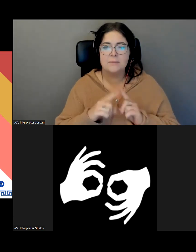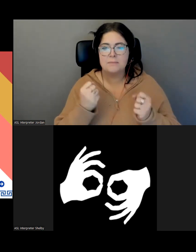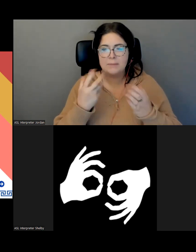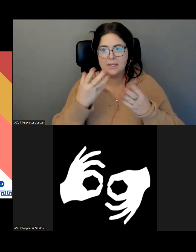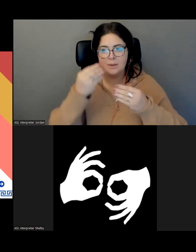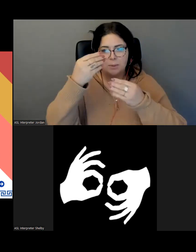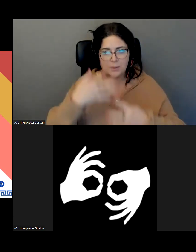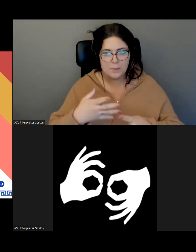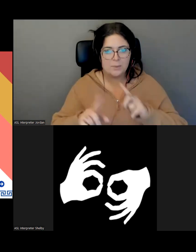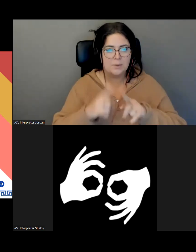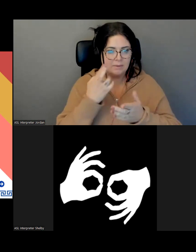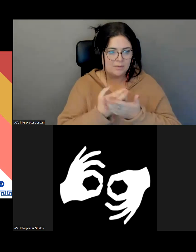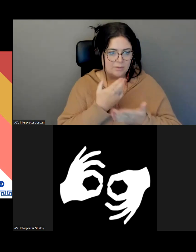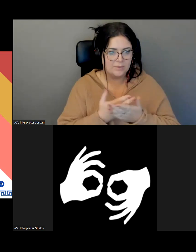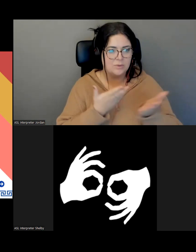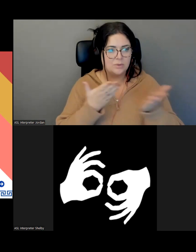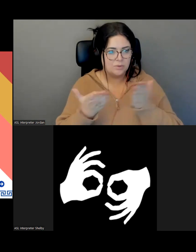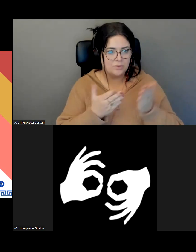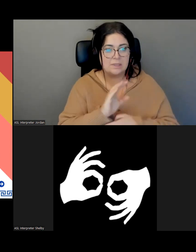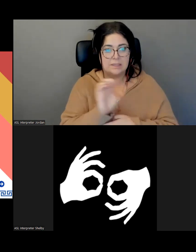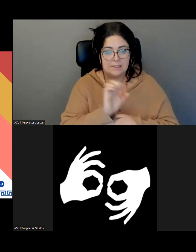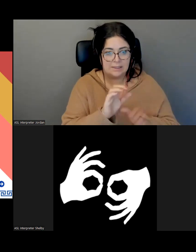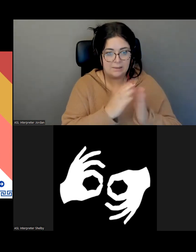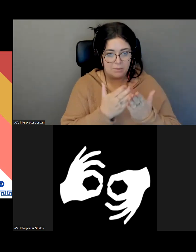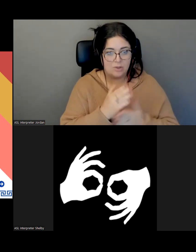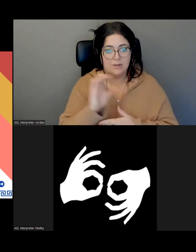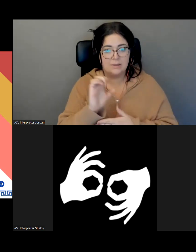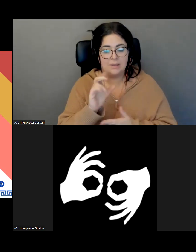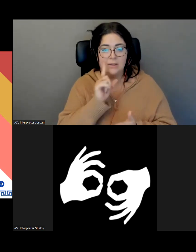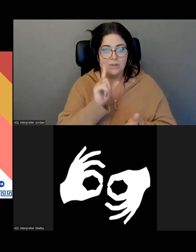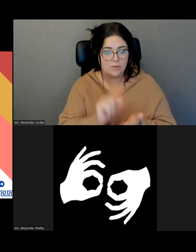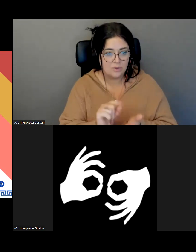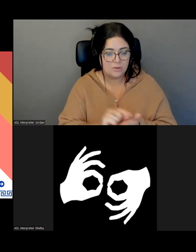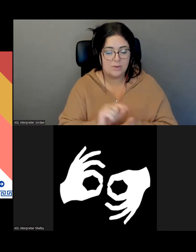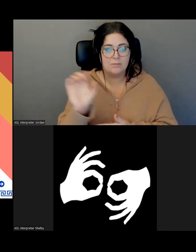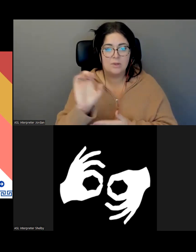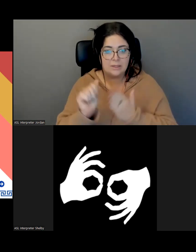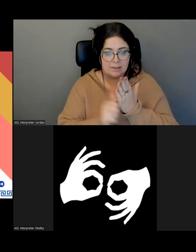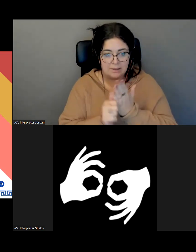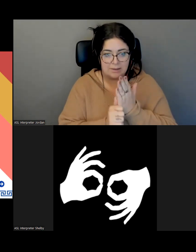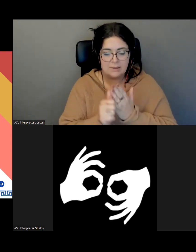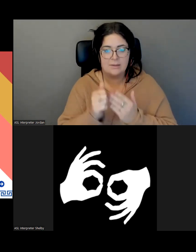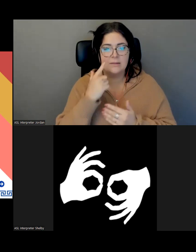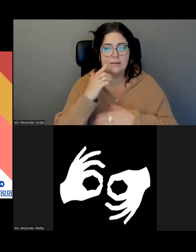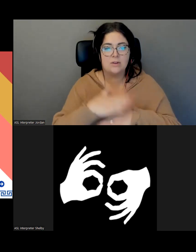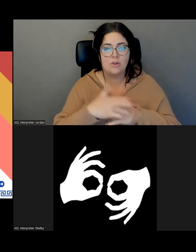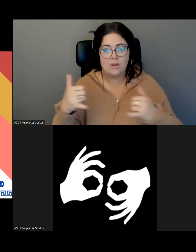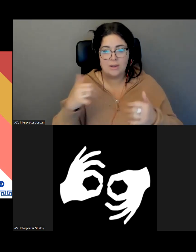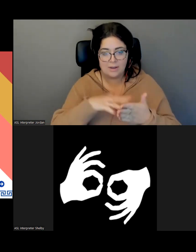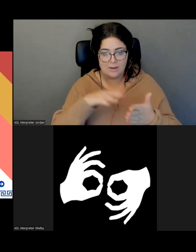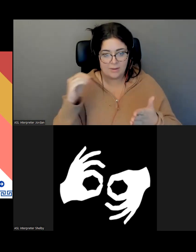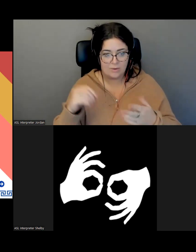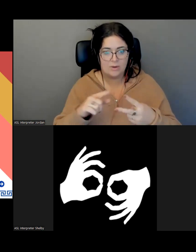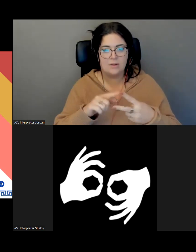services, including ebooks, e-newspapers, e-magazines, and online learning tools. 2 of these online learning tools